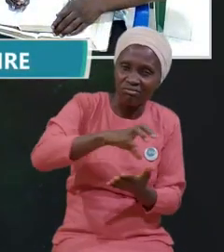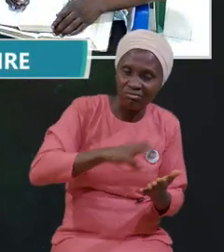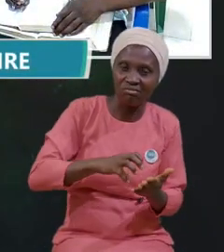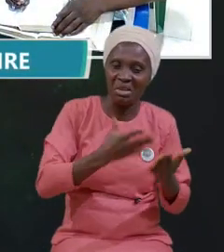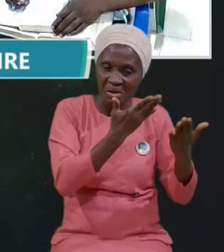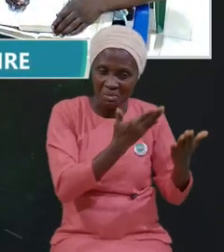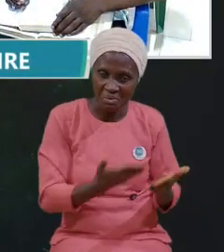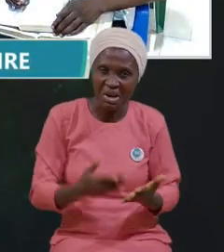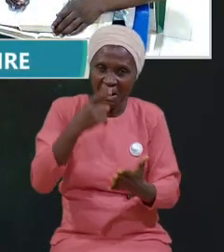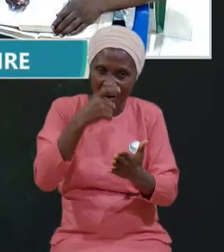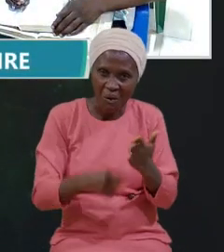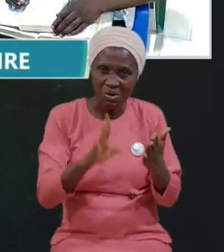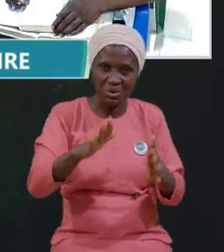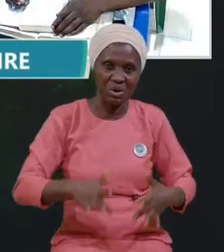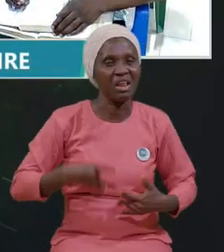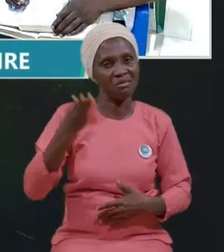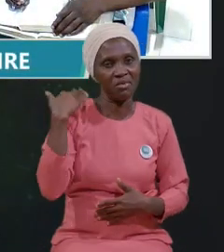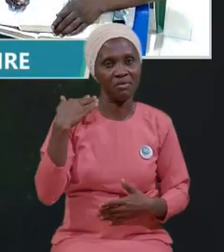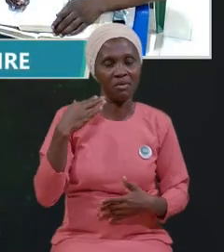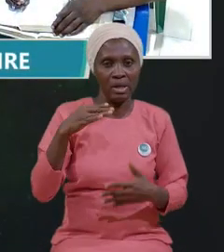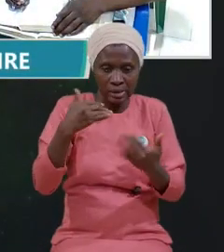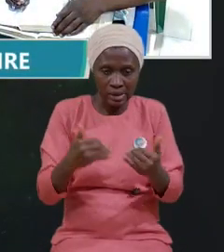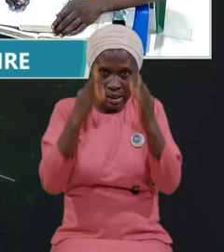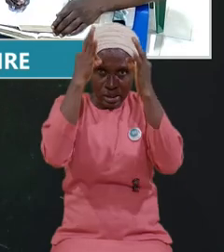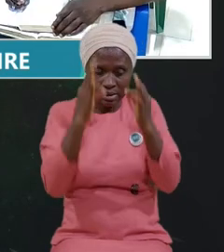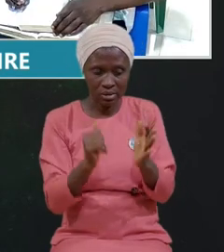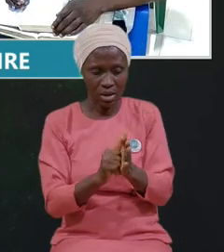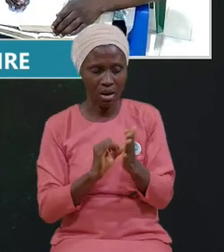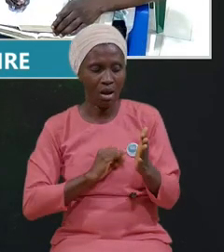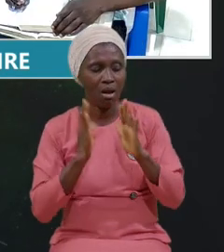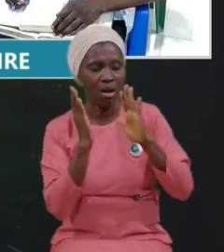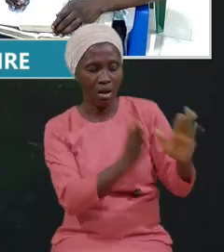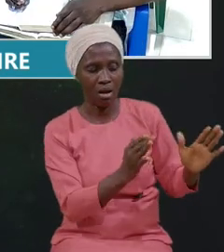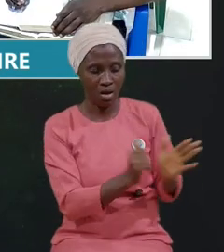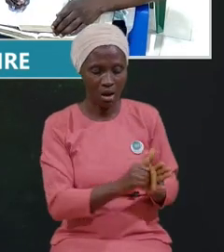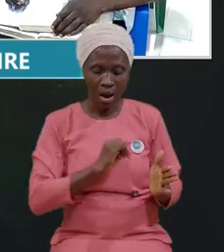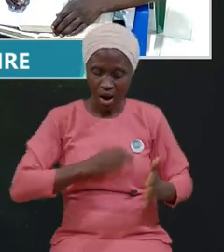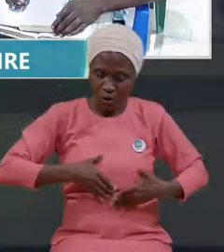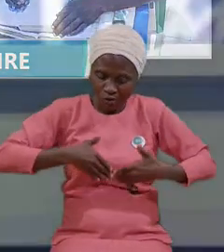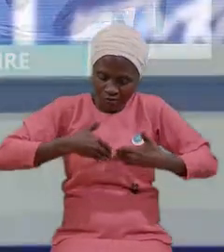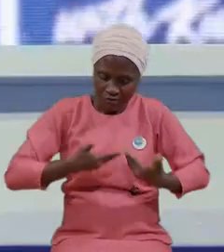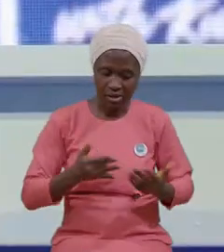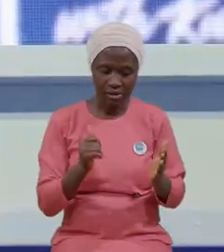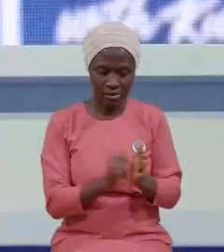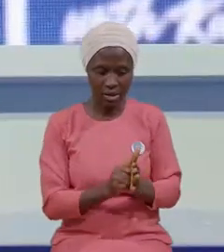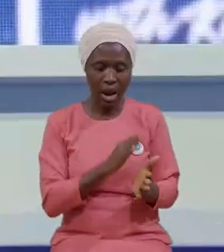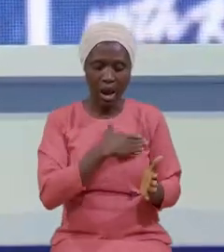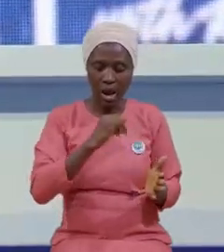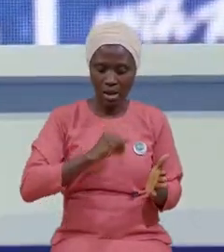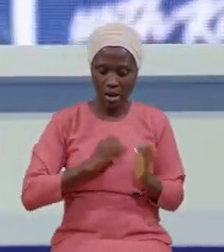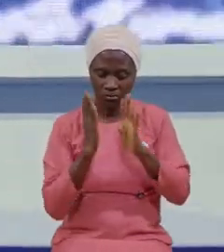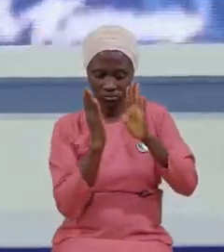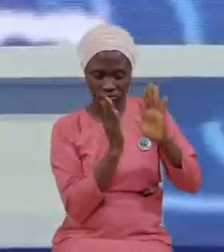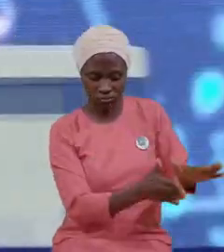And you say, I abandon that. I confess that. I forsake